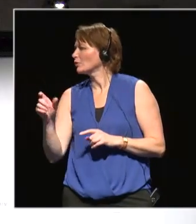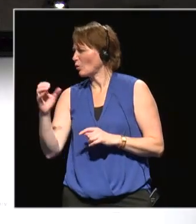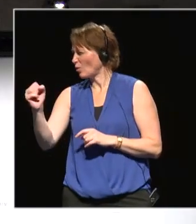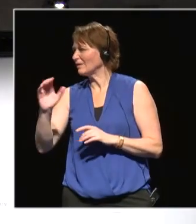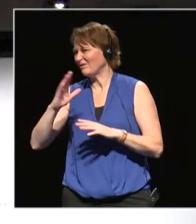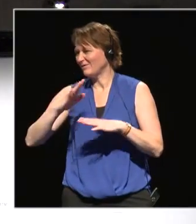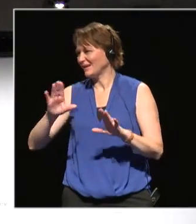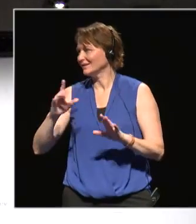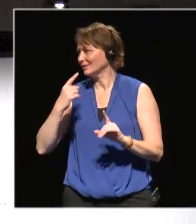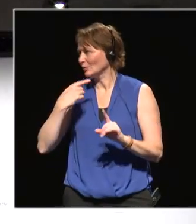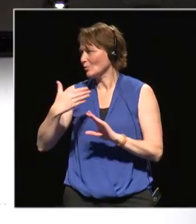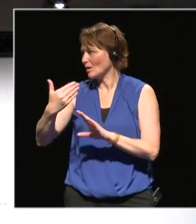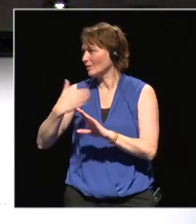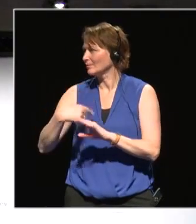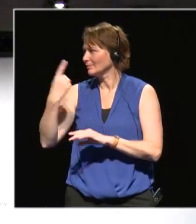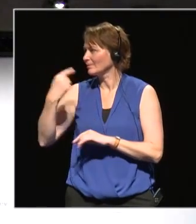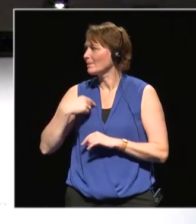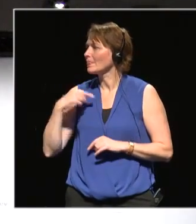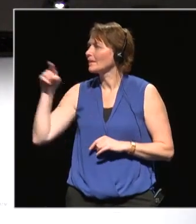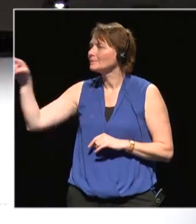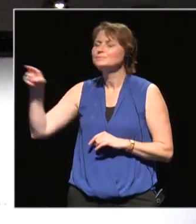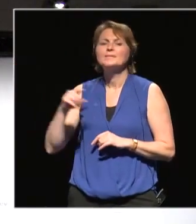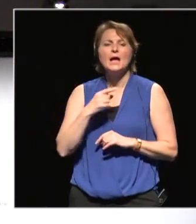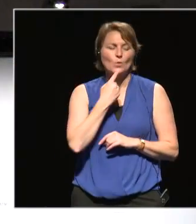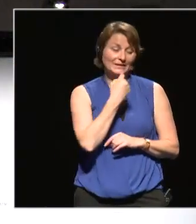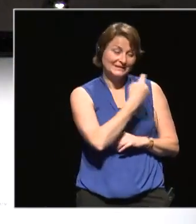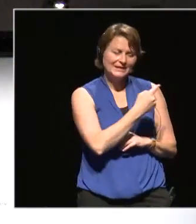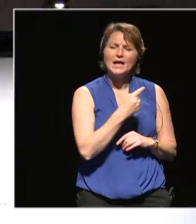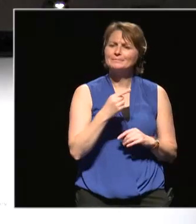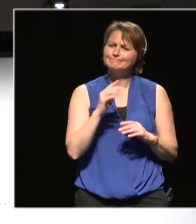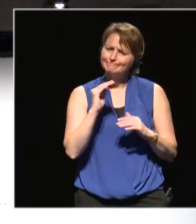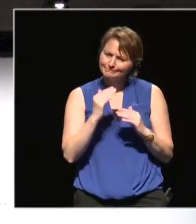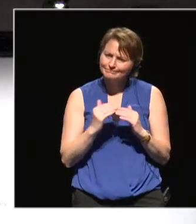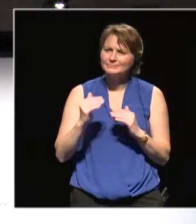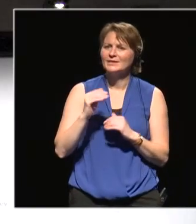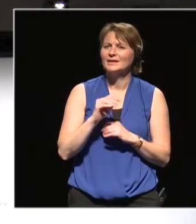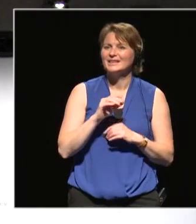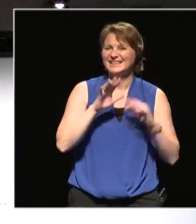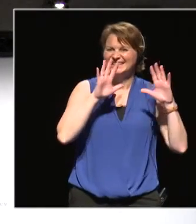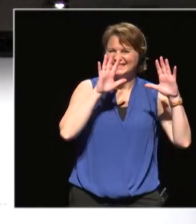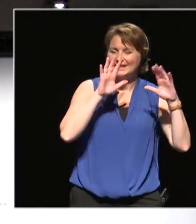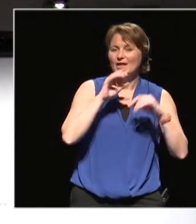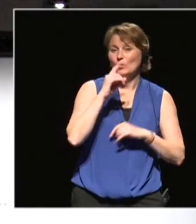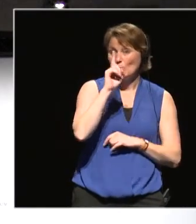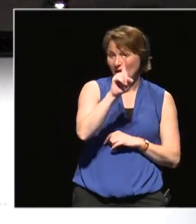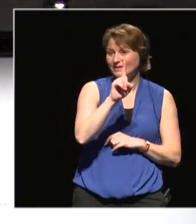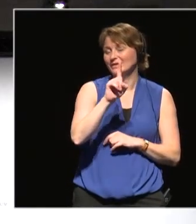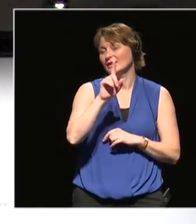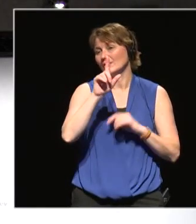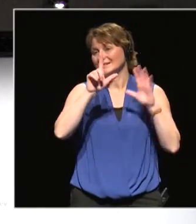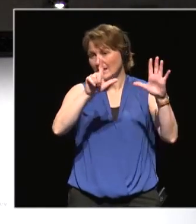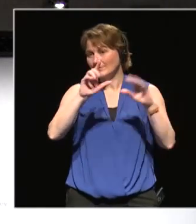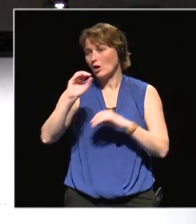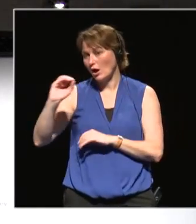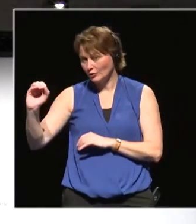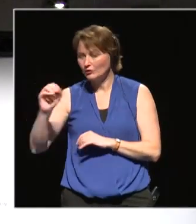Hello. I would put on a panel for Climate Alliance. I would like to highlight the good work of our 1,700 members, which are local authorities in Europe